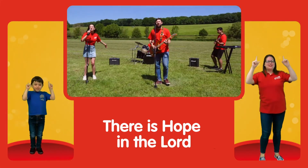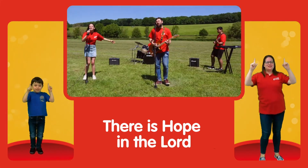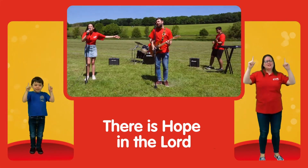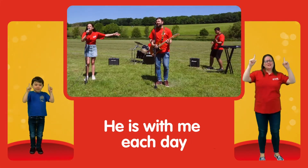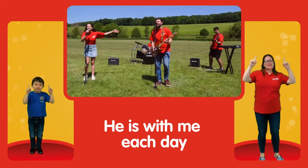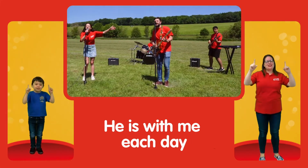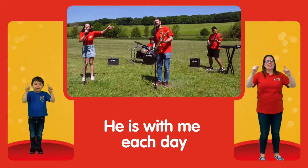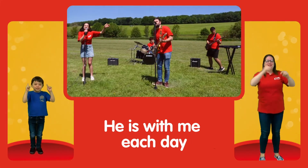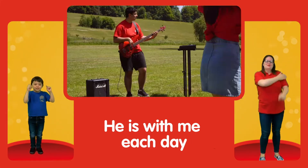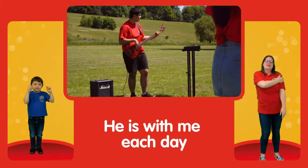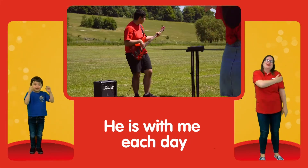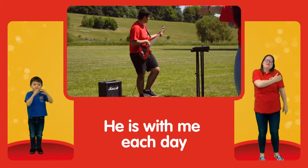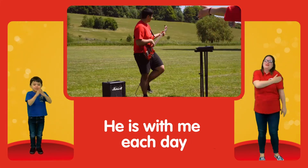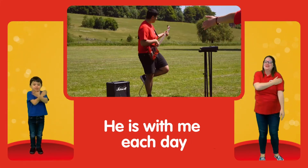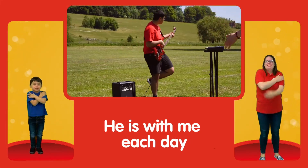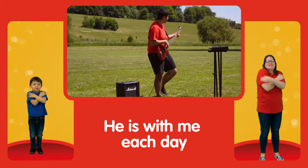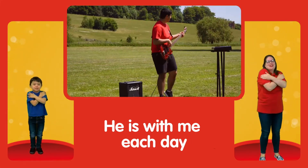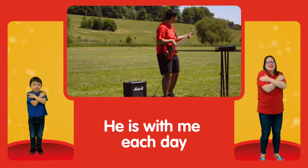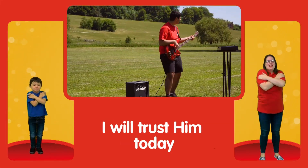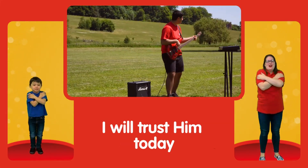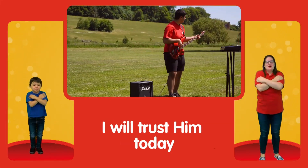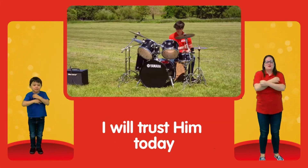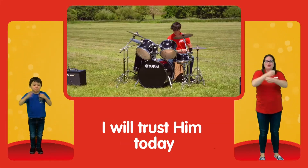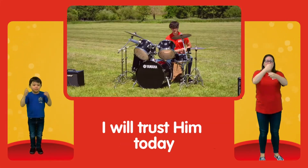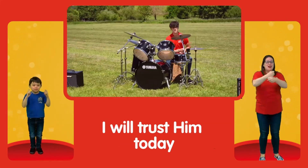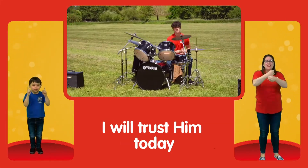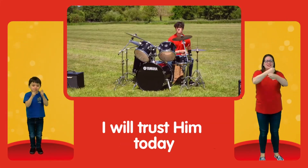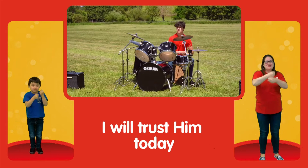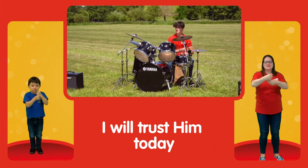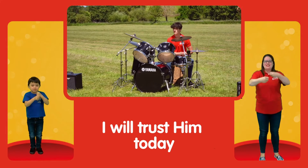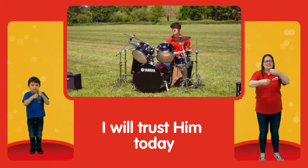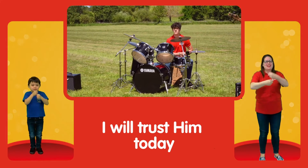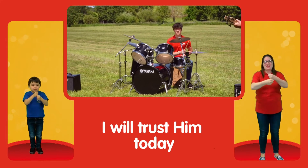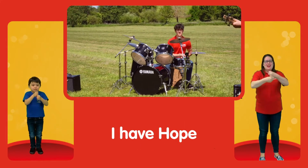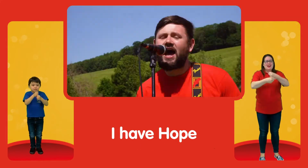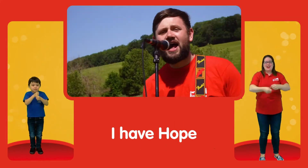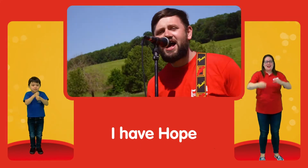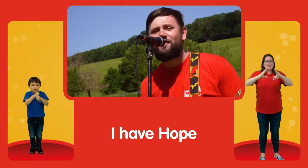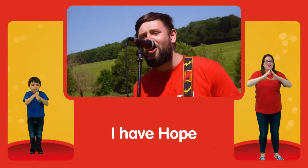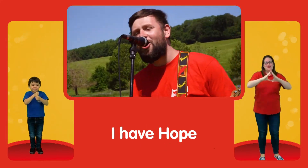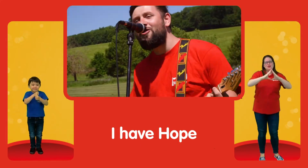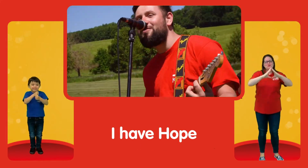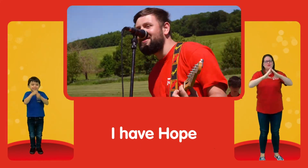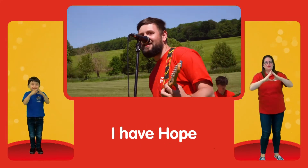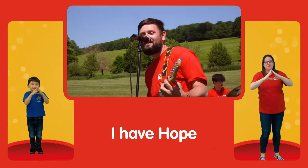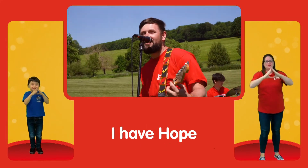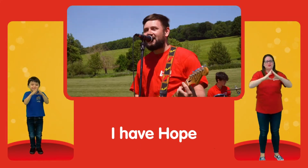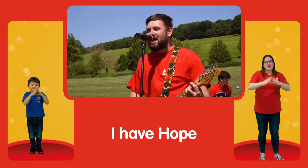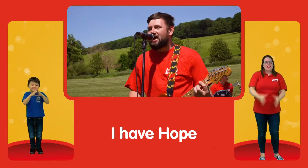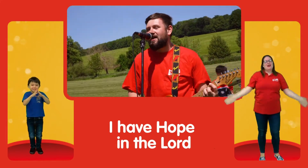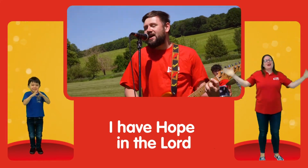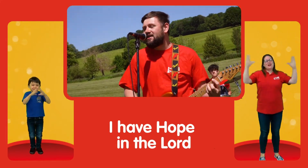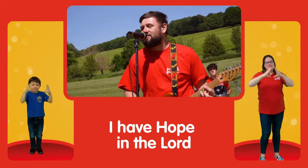in the Lord, He is with me each day. I will trust Him today. I have hope